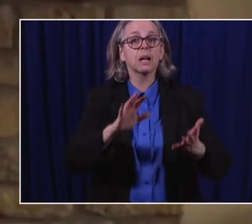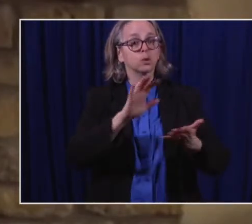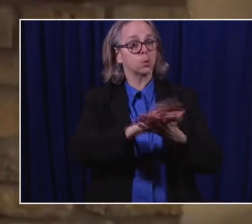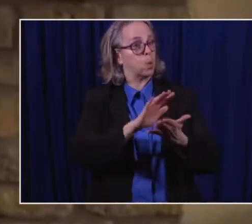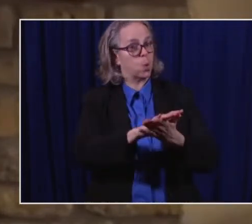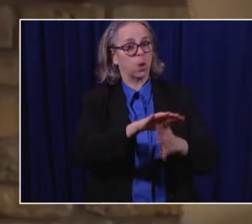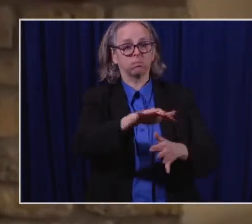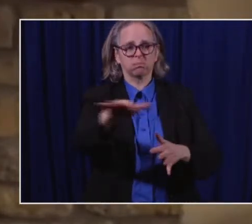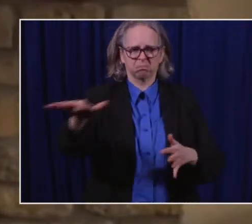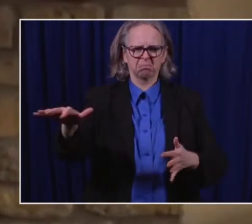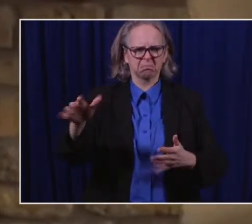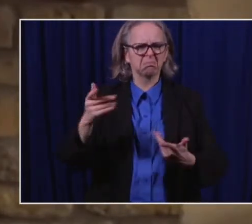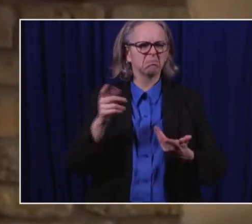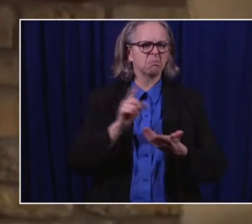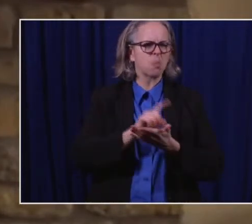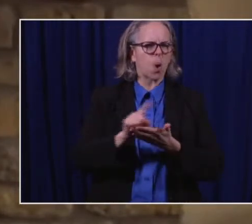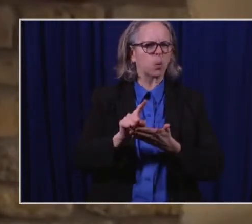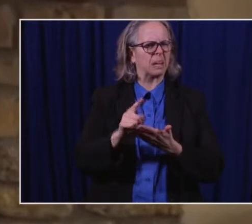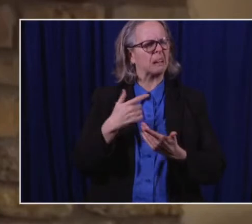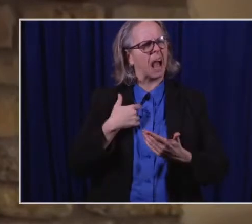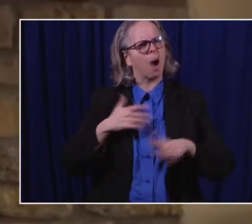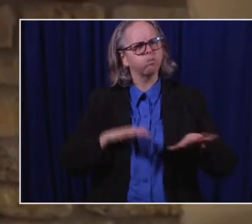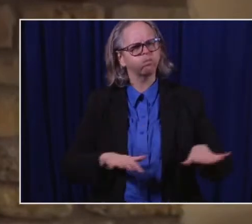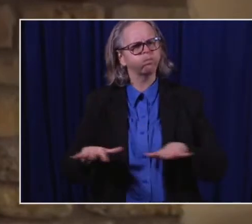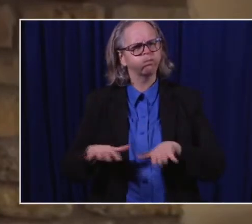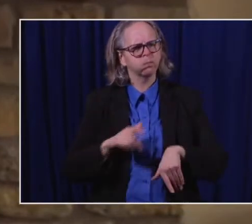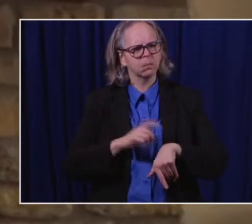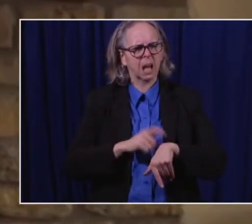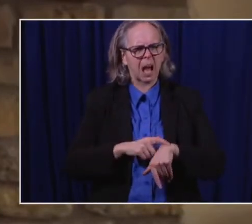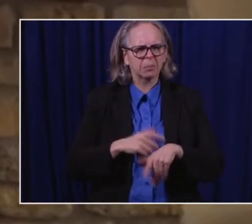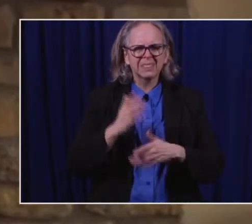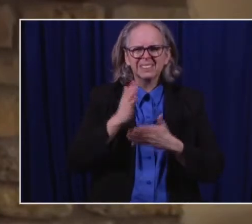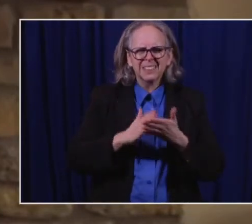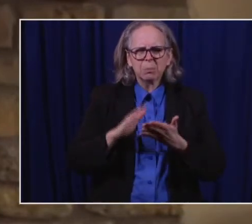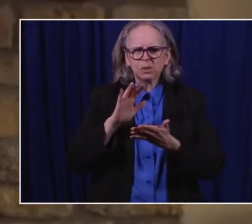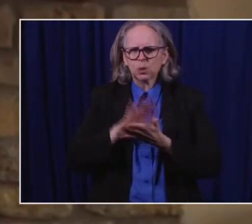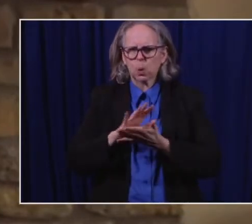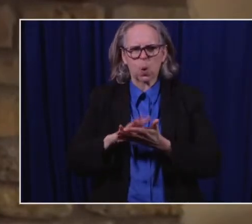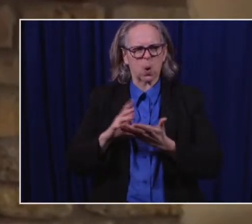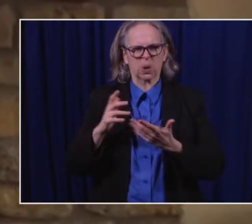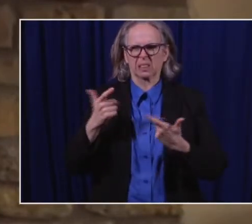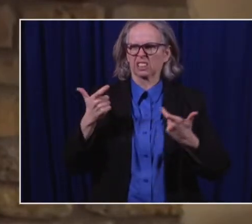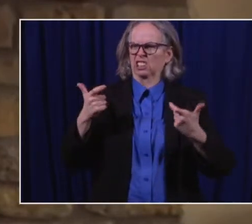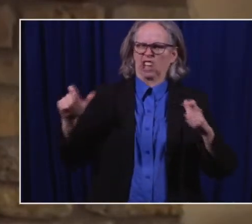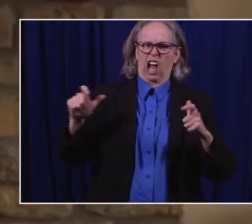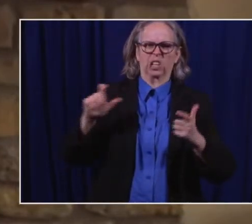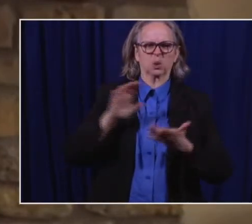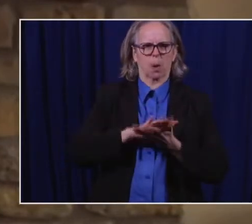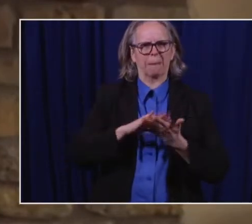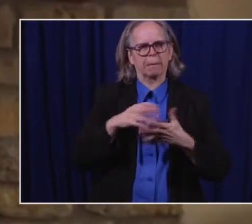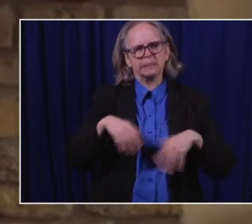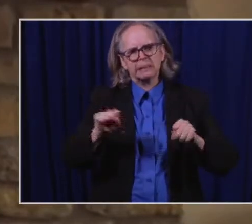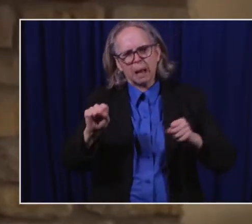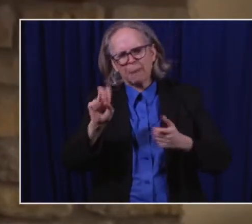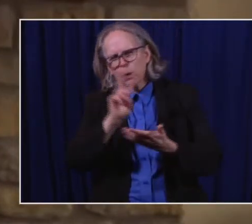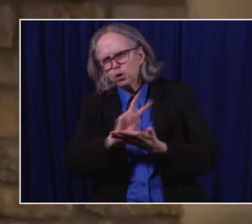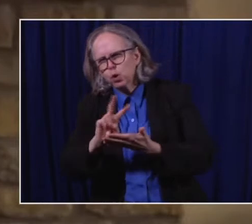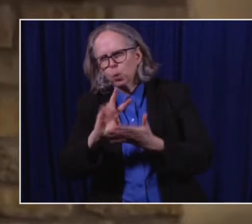larger counties, the county will not be able to totally get done in a week, and it will take 2 weeks.